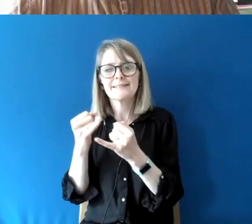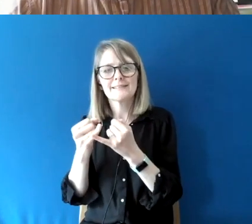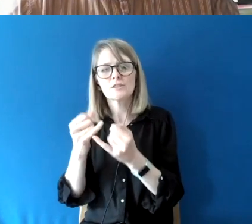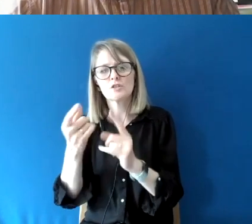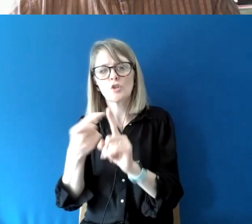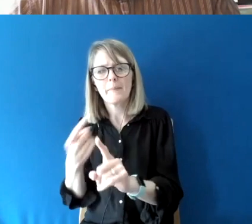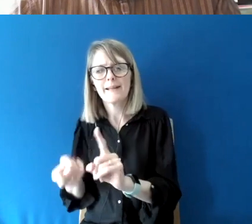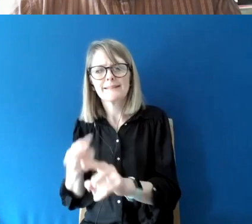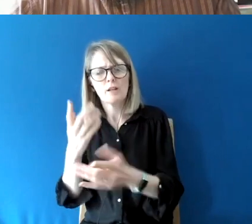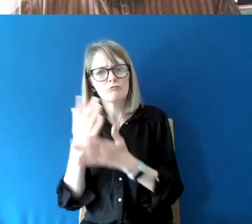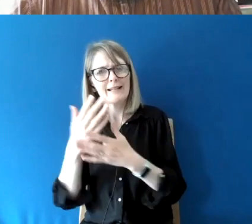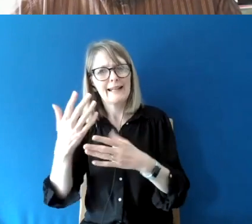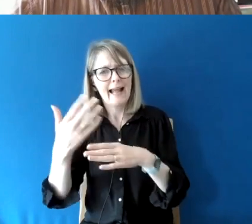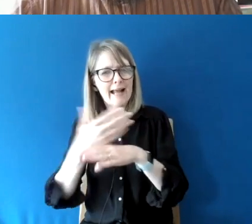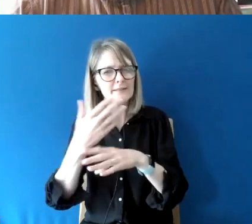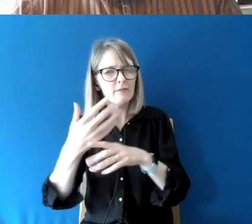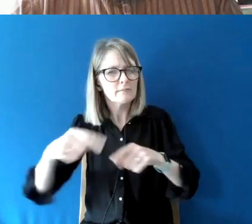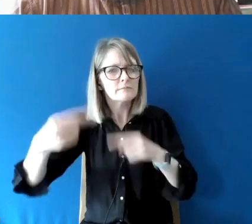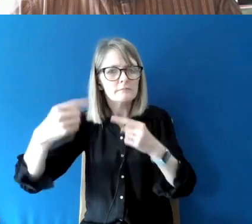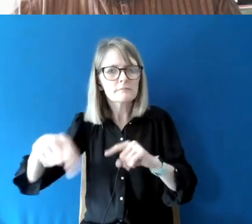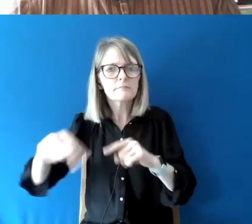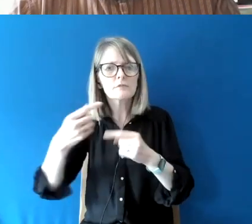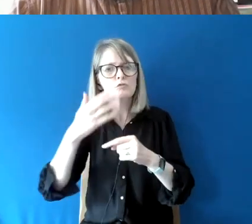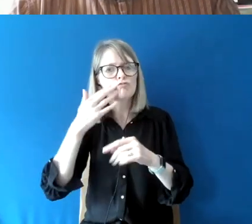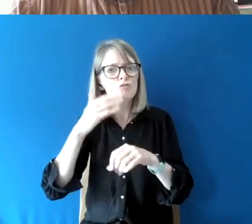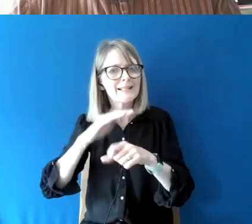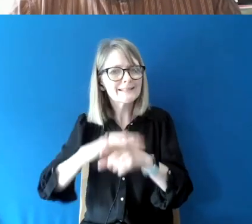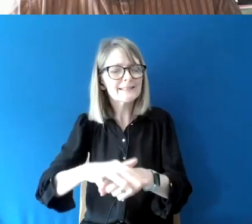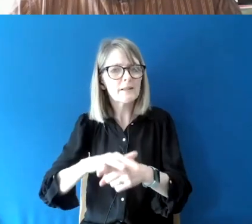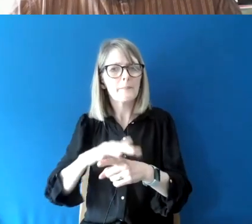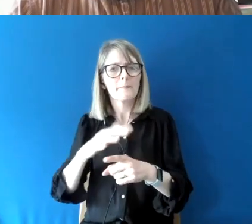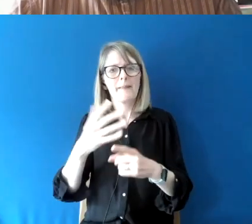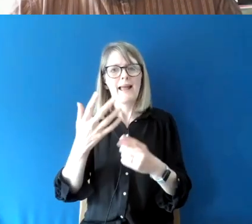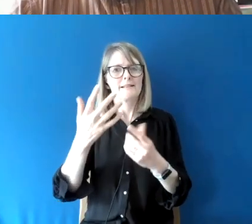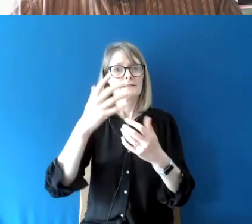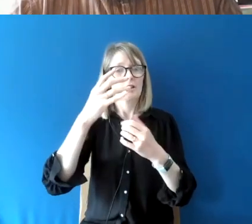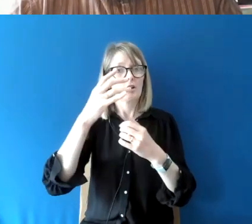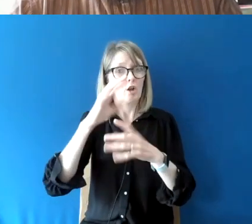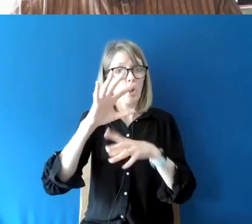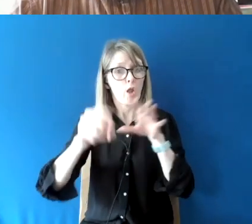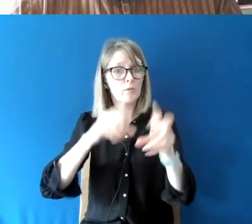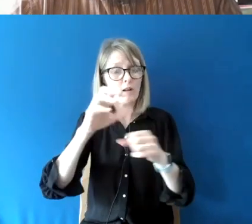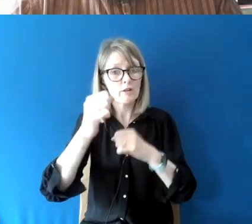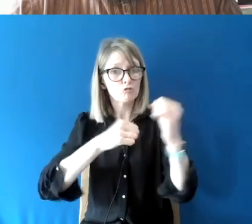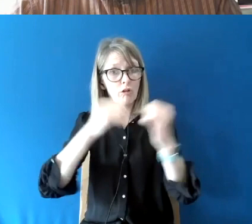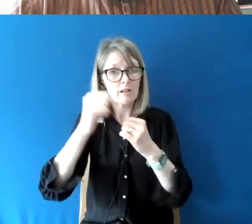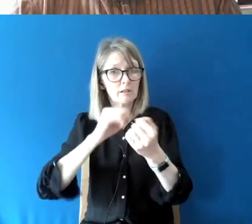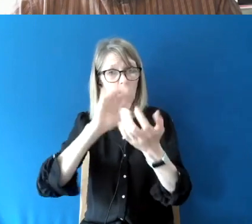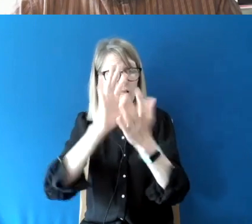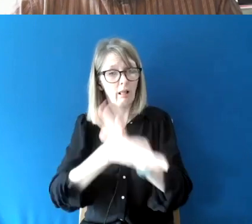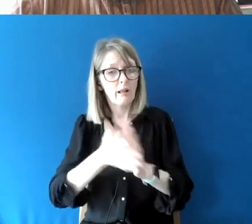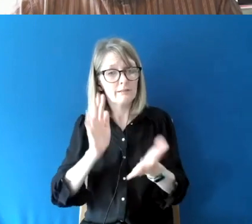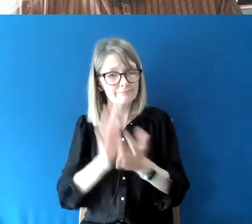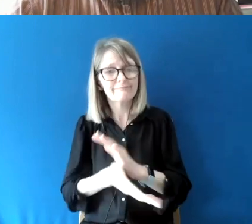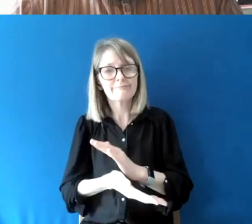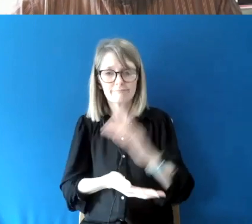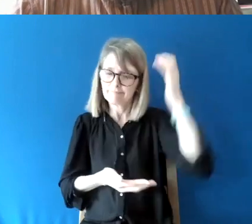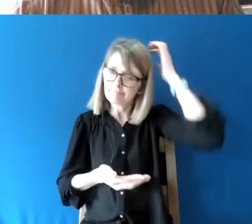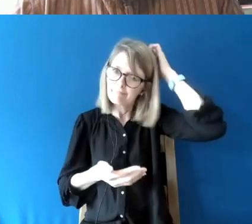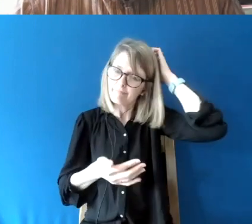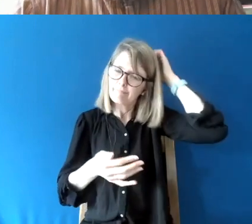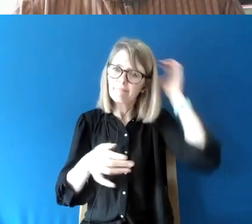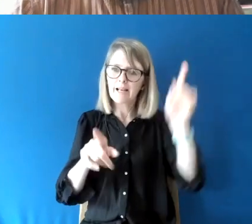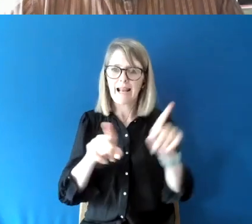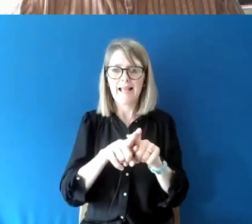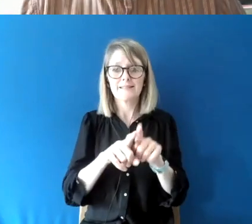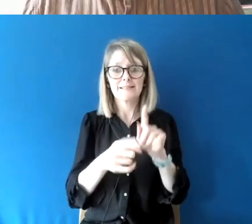racist thinking and enabling a dismantling of colonial structures and systems that still pervade in the Anglican Church, and the importance of